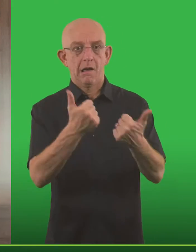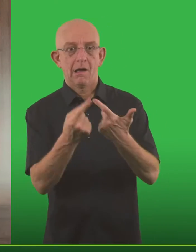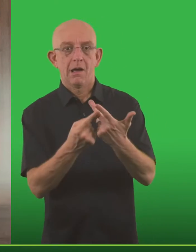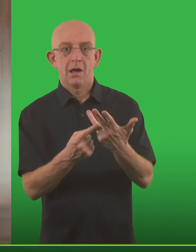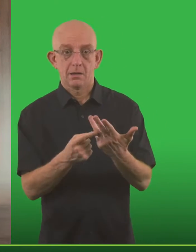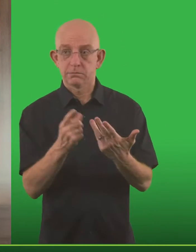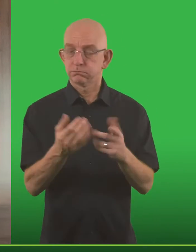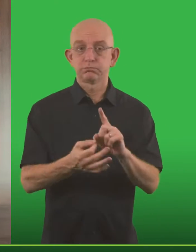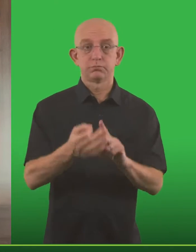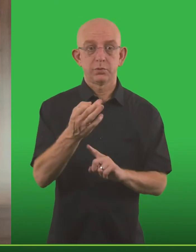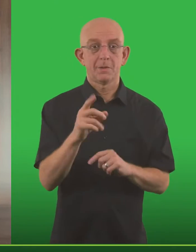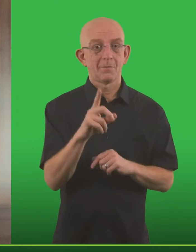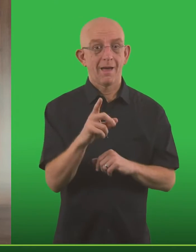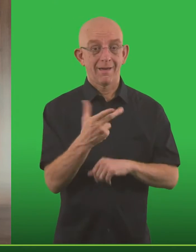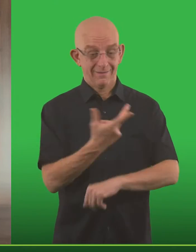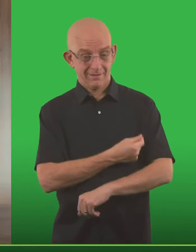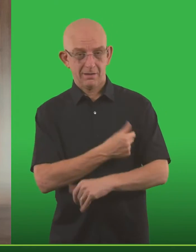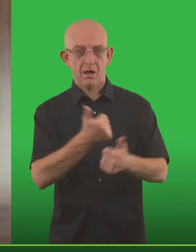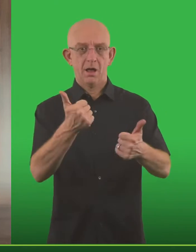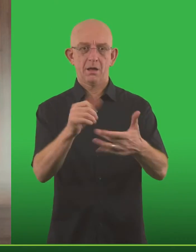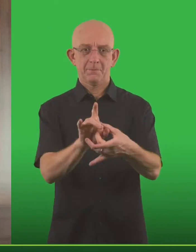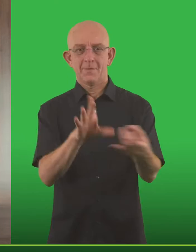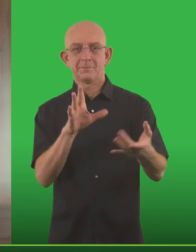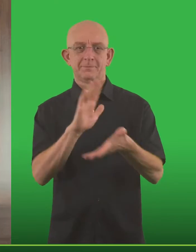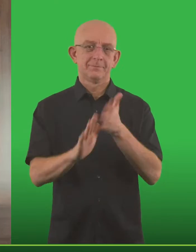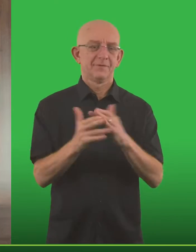vaccines and therapeutics have really, really made a difference,